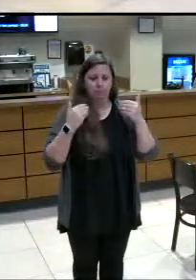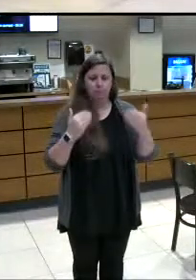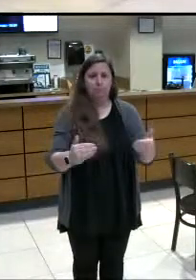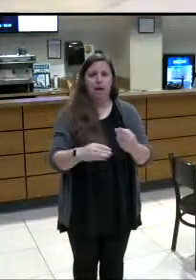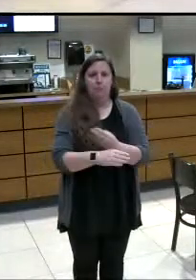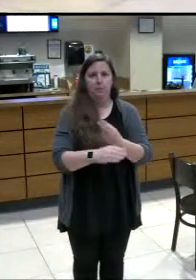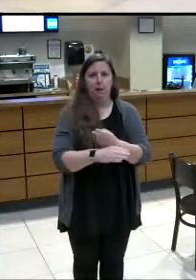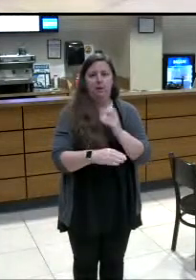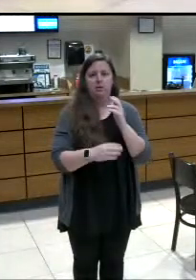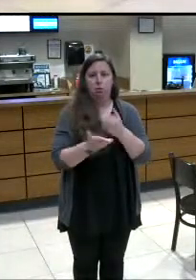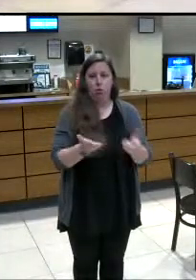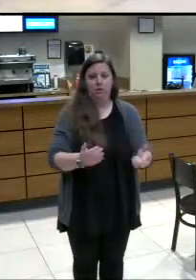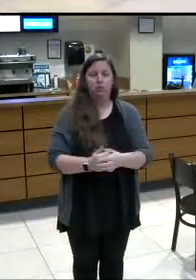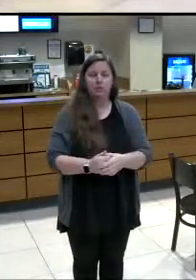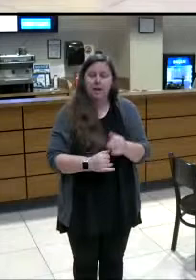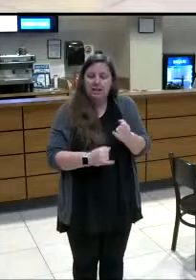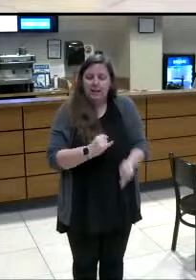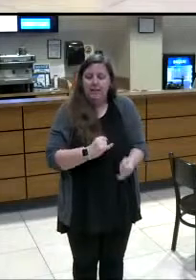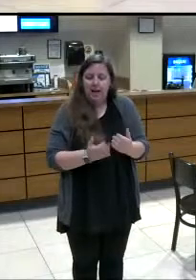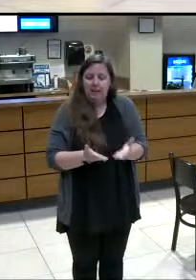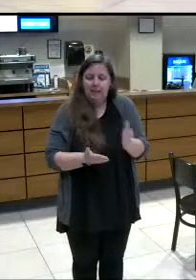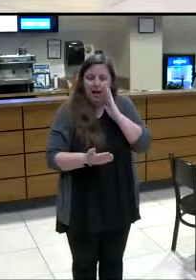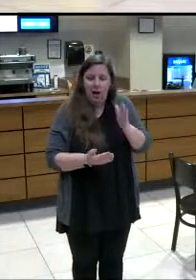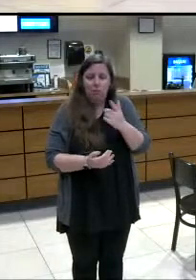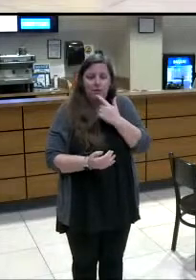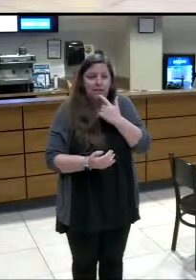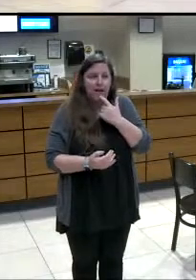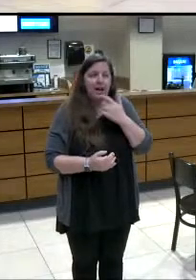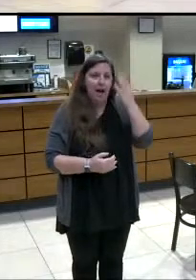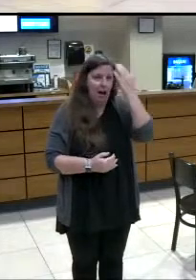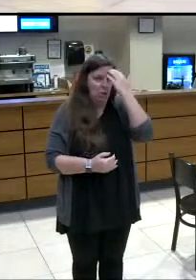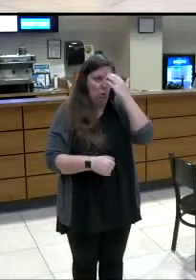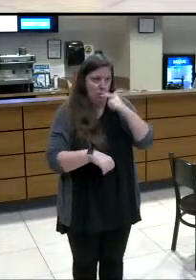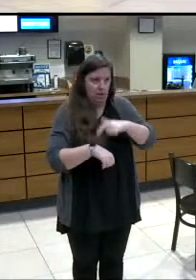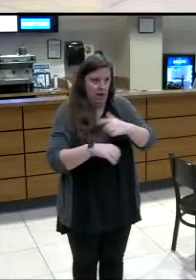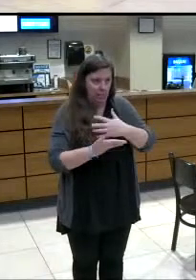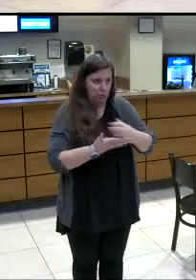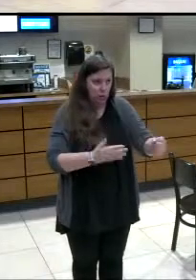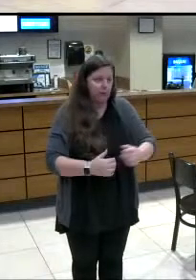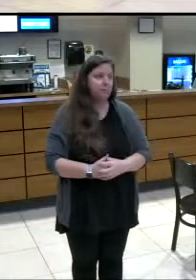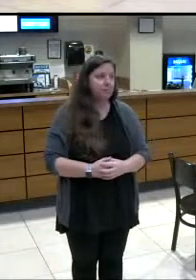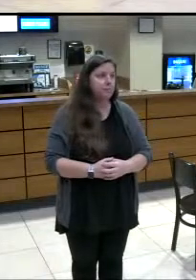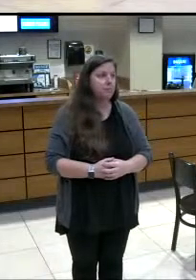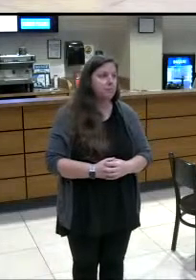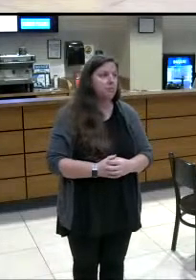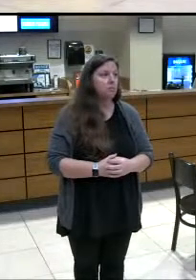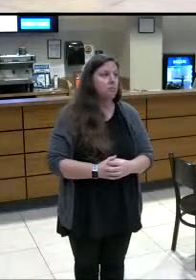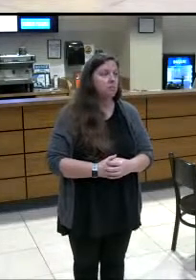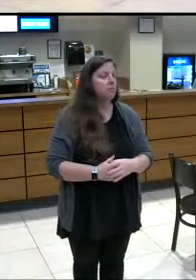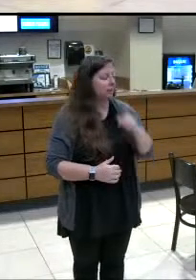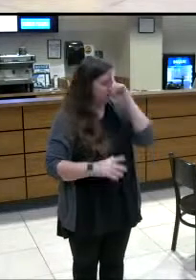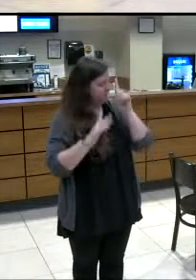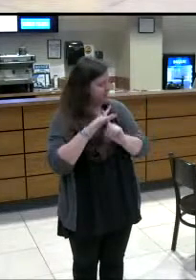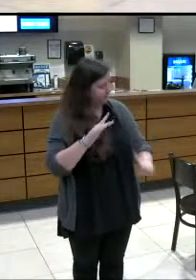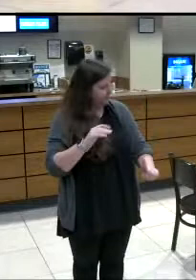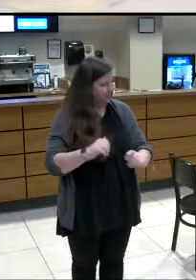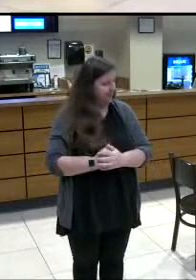it, and I know Dr. Thomas, we're running on time, is that I forgot what I was going